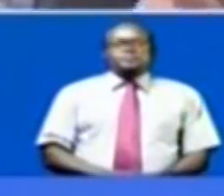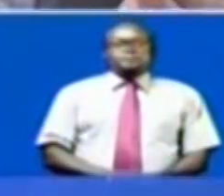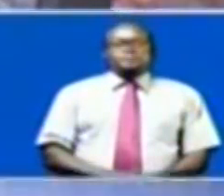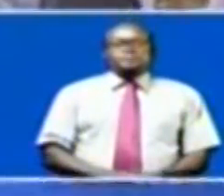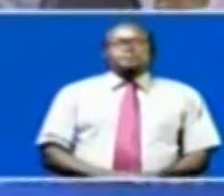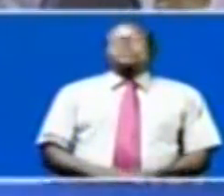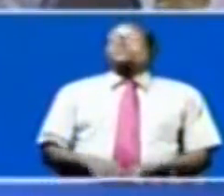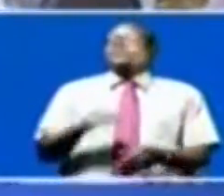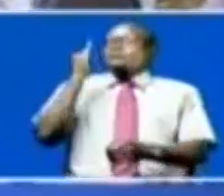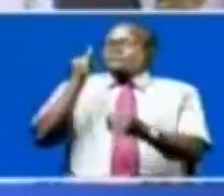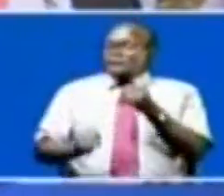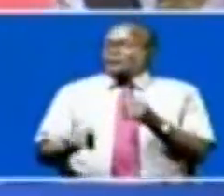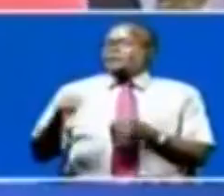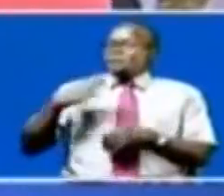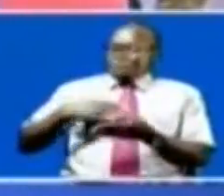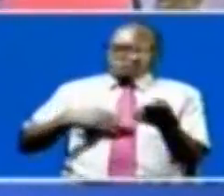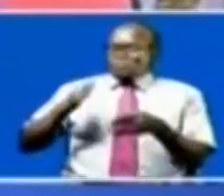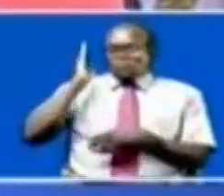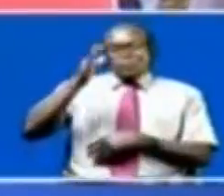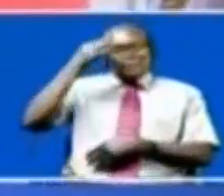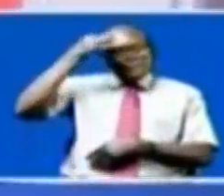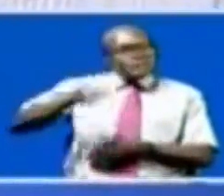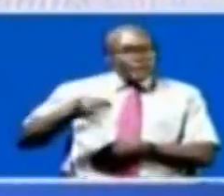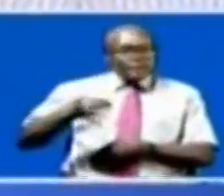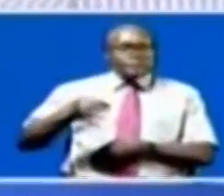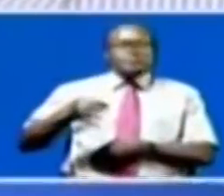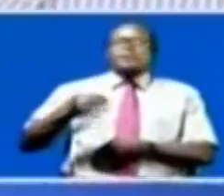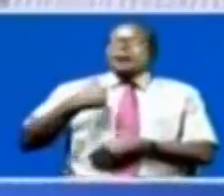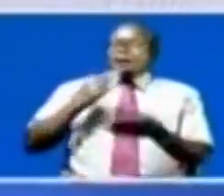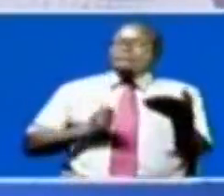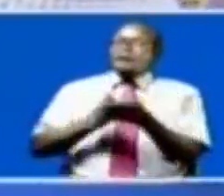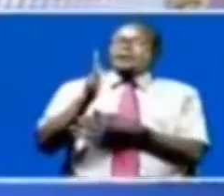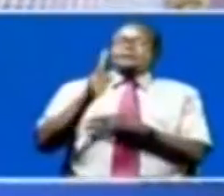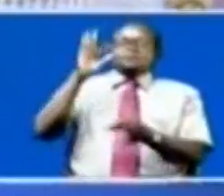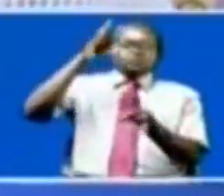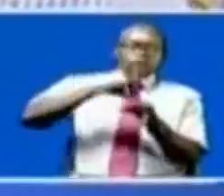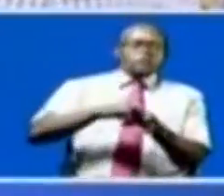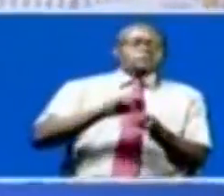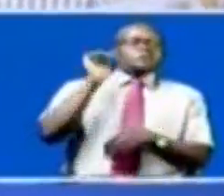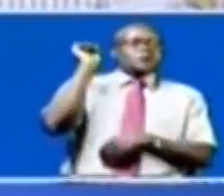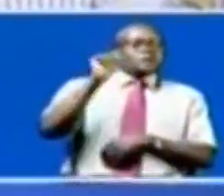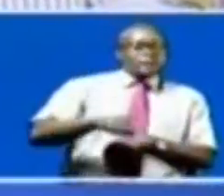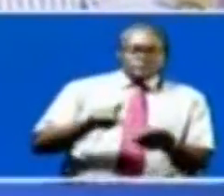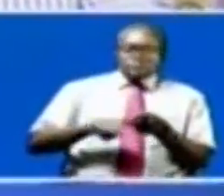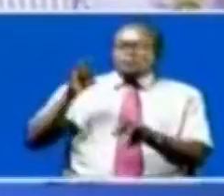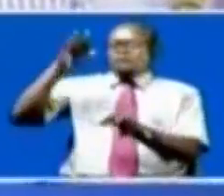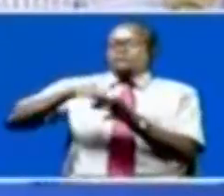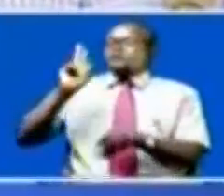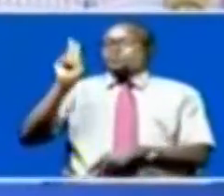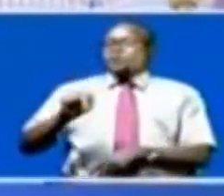At the end of the day, ni mwananchi ataamua. Na wewe uko na haki kusema ndo, mimi niko na haki niseme